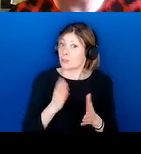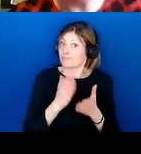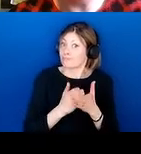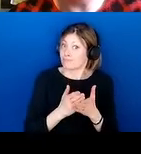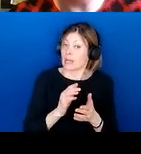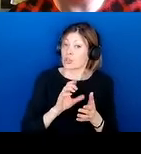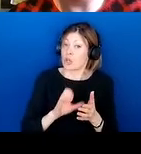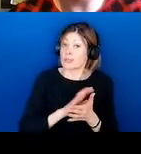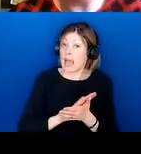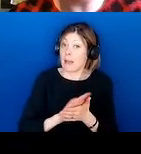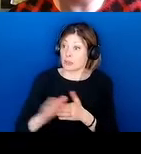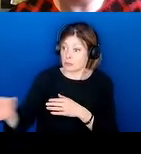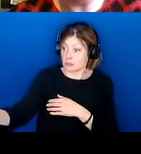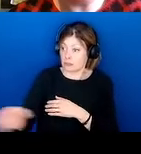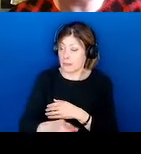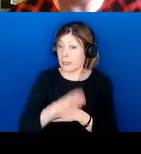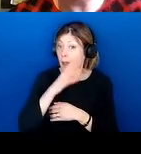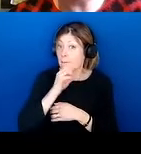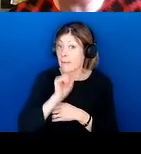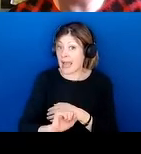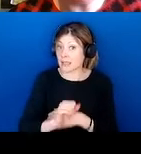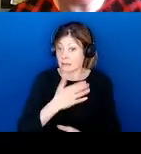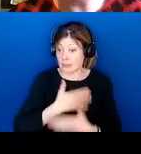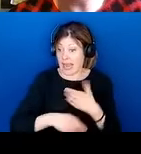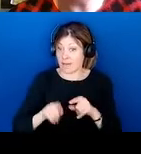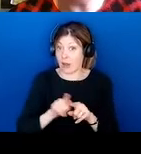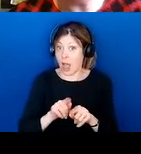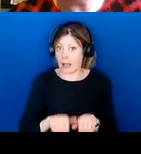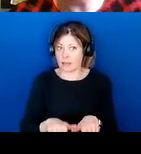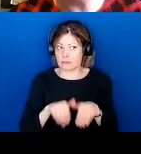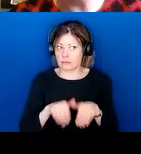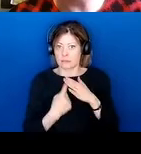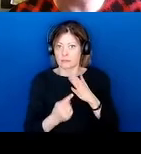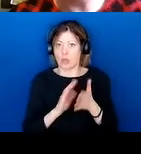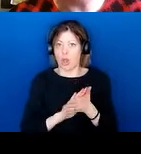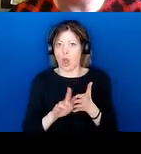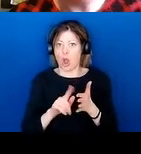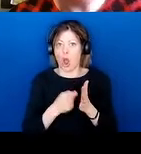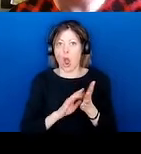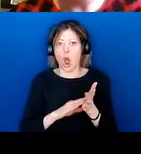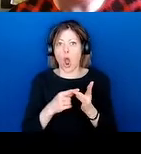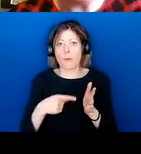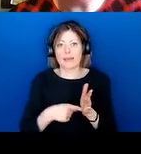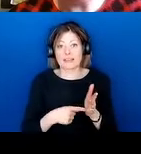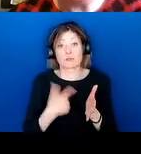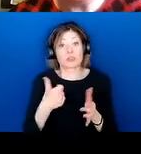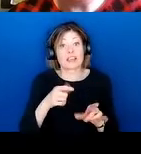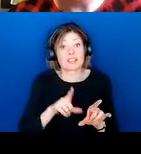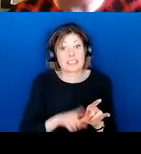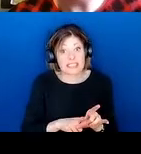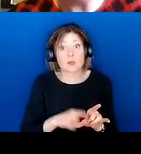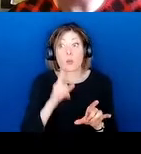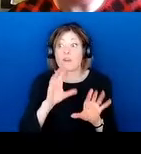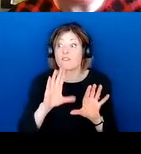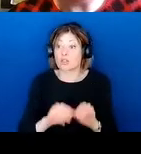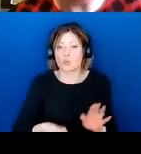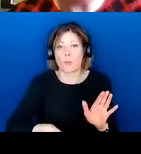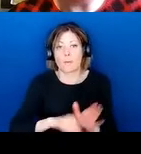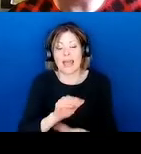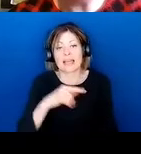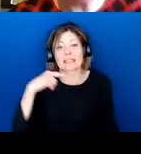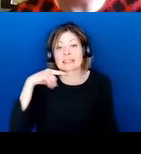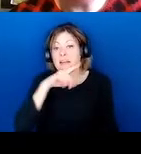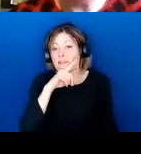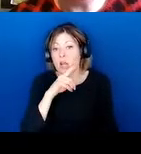years, after which he'd be paid 700 guineas. Meanwhile, he was to remain